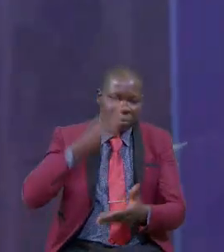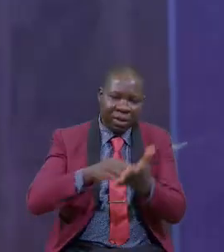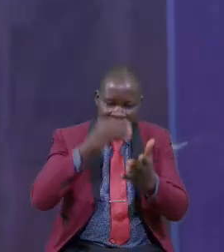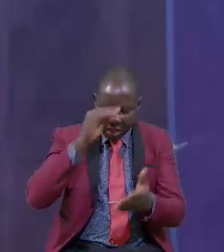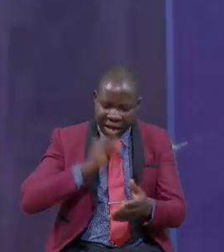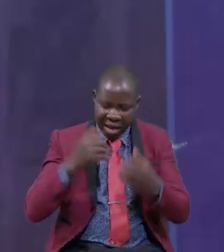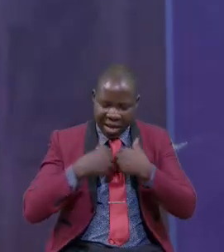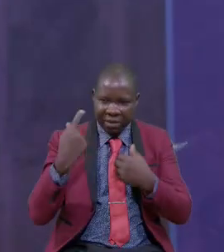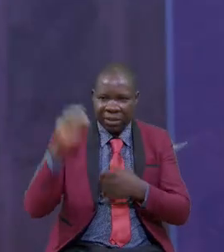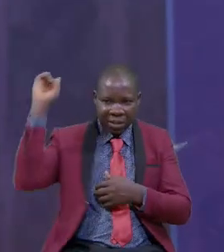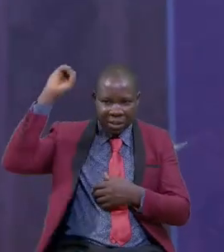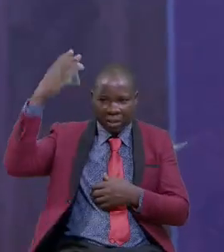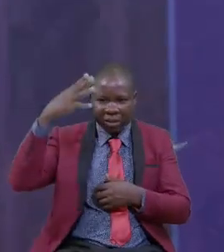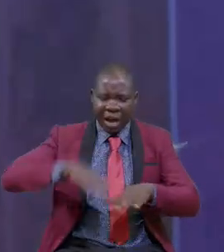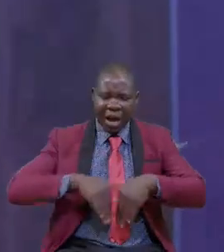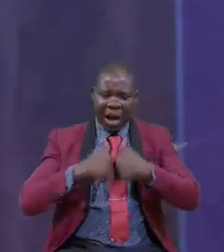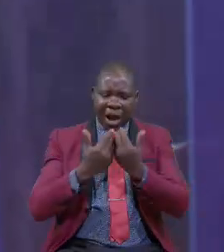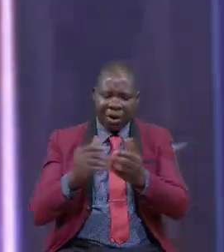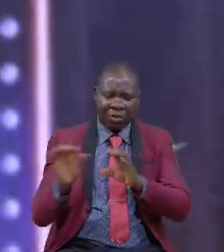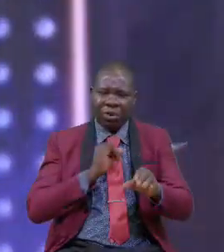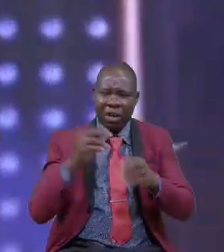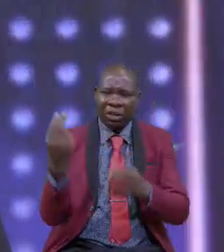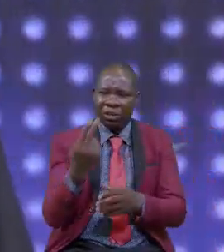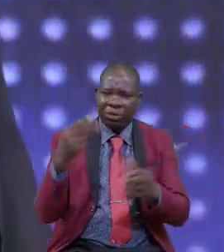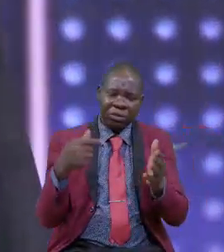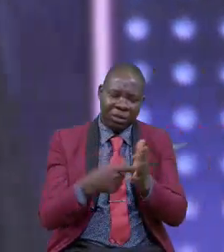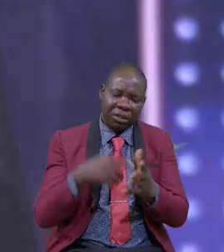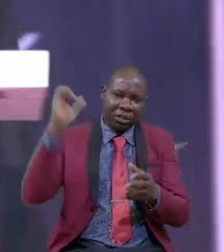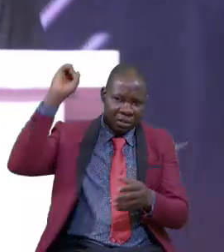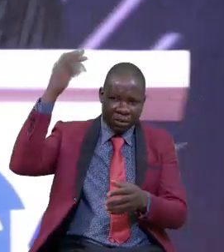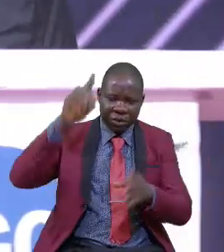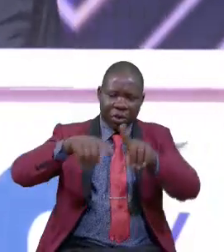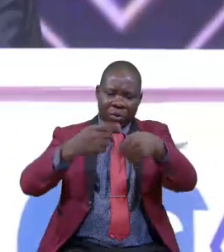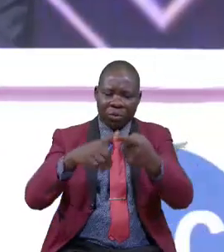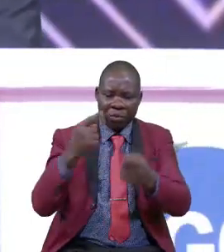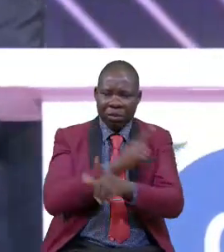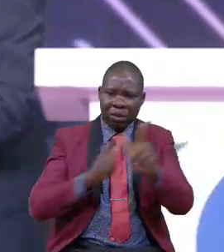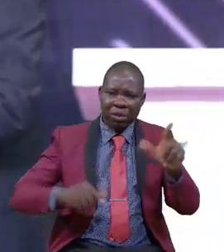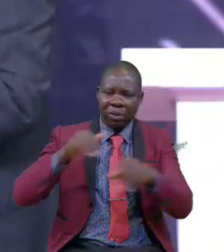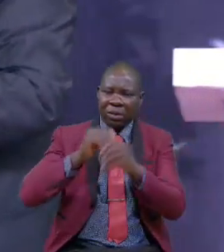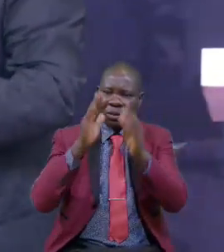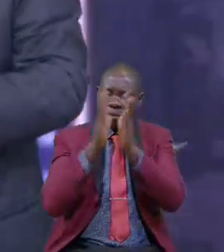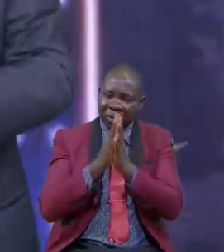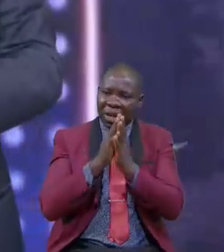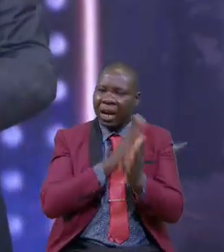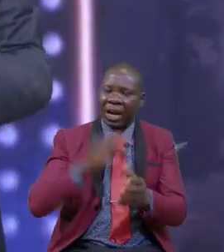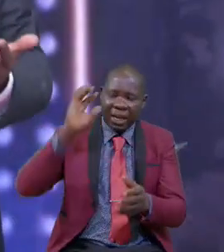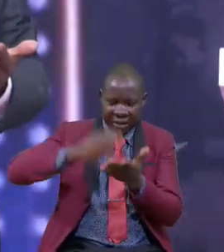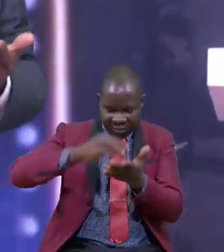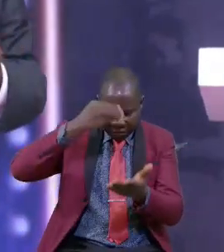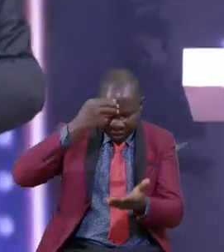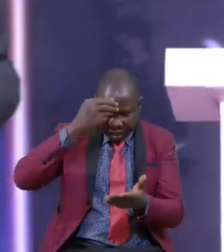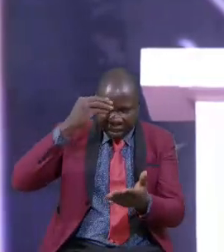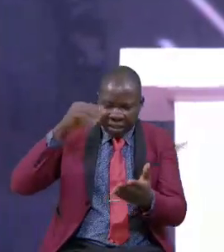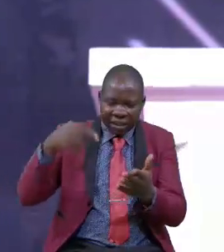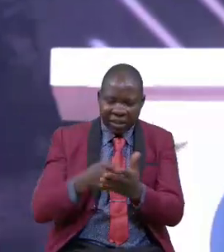in prayer and learn. How do I make use of this new thing I'm getting? The mercy, the